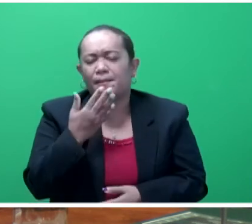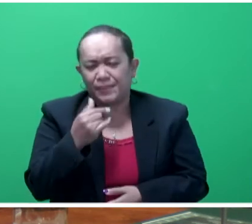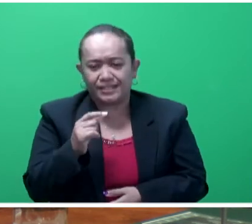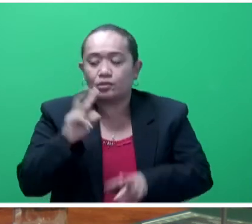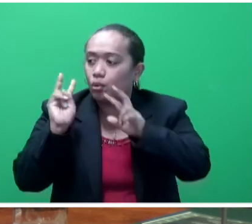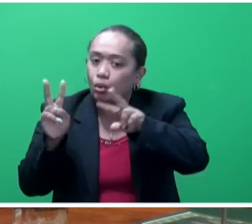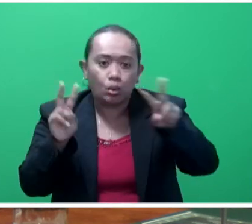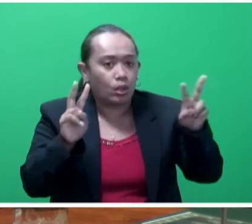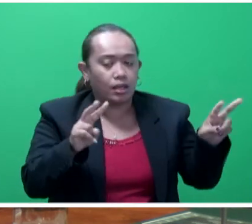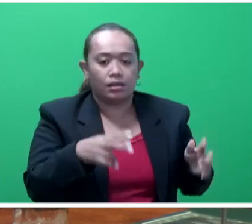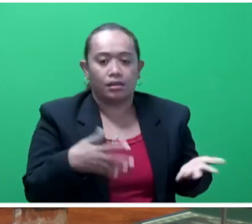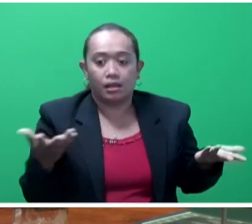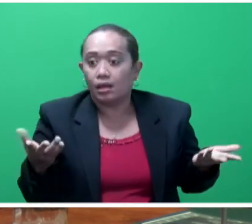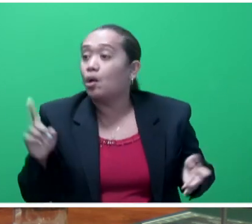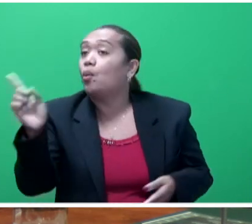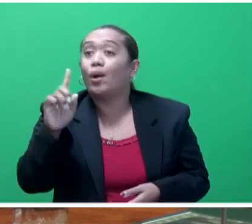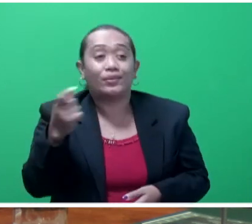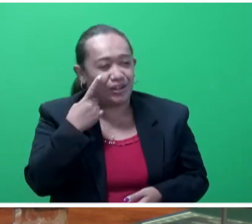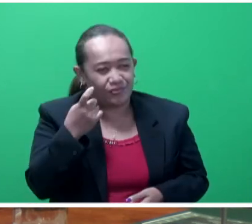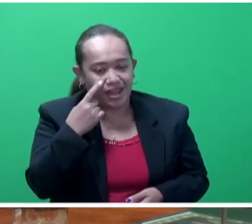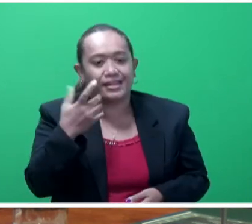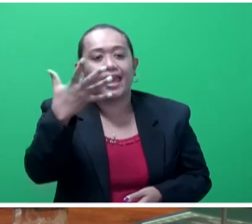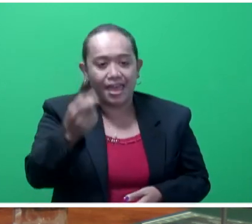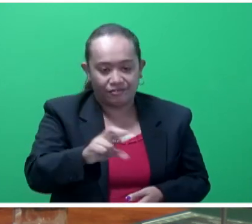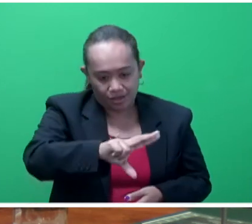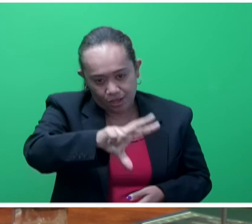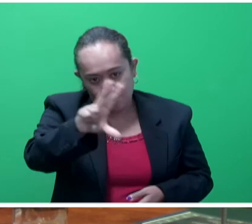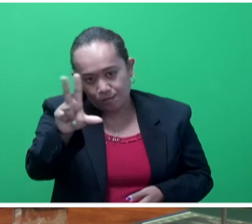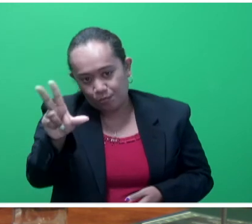around. What will you find? You will find new bridges, you'll